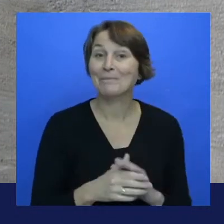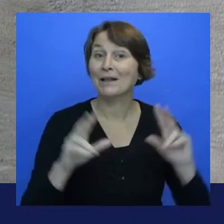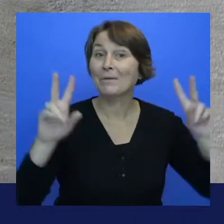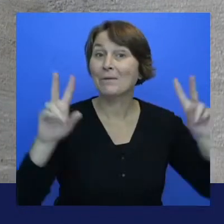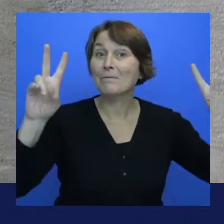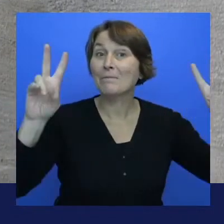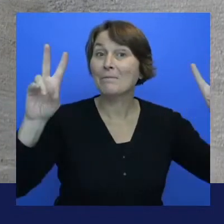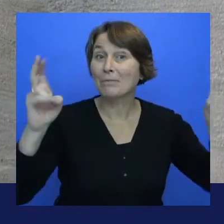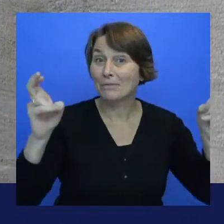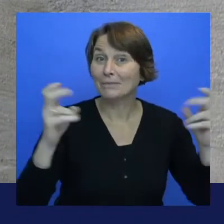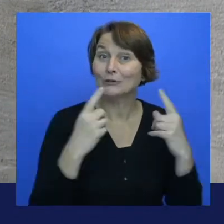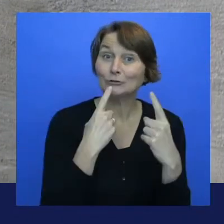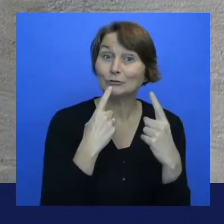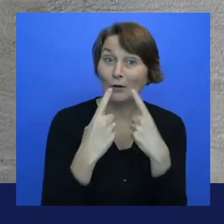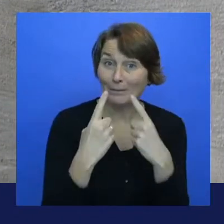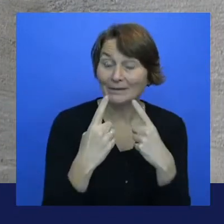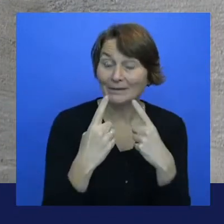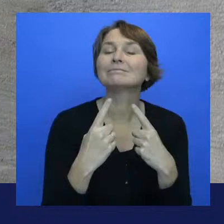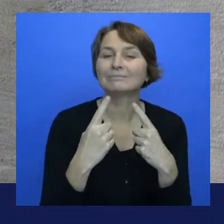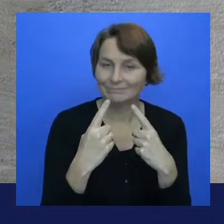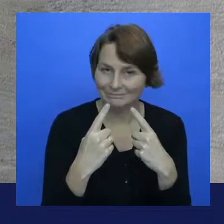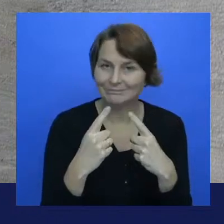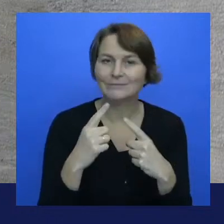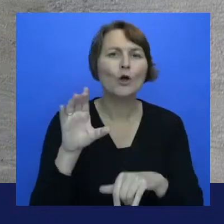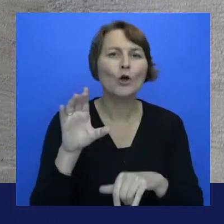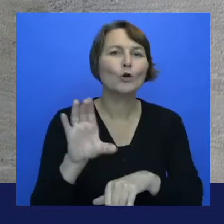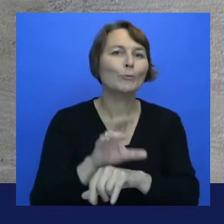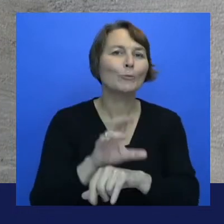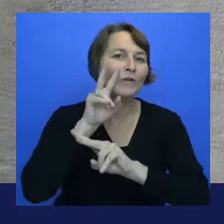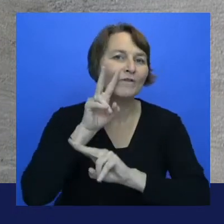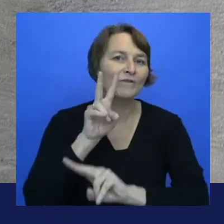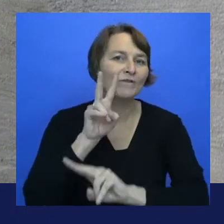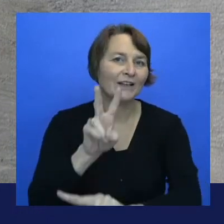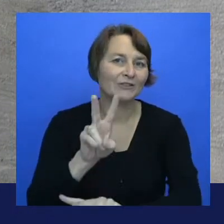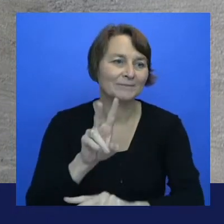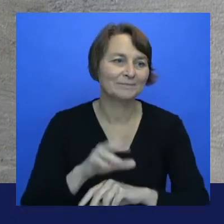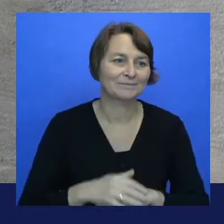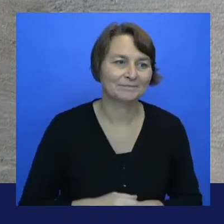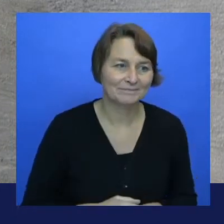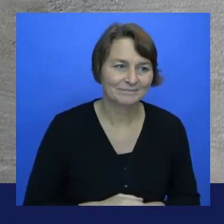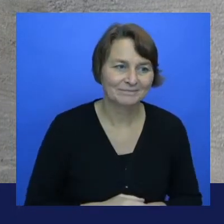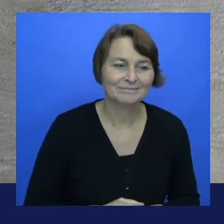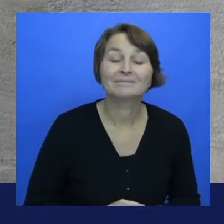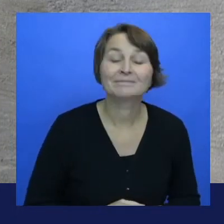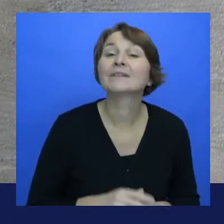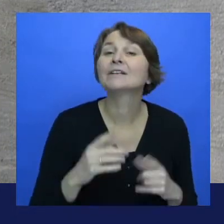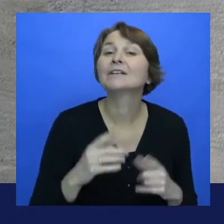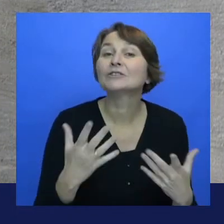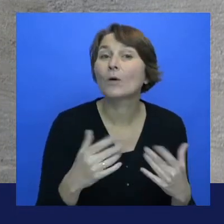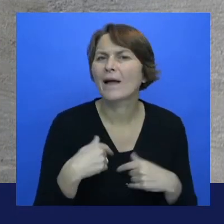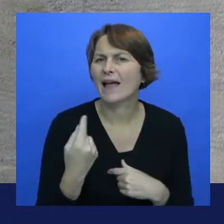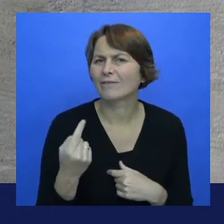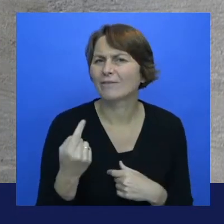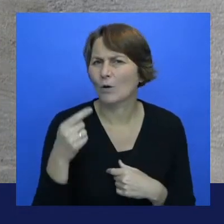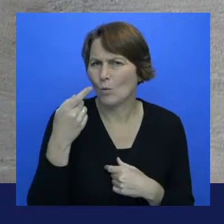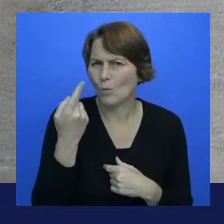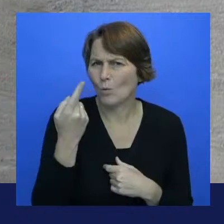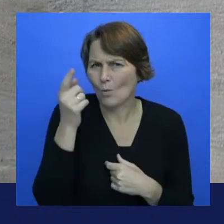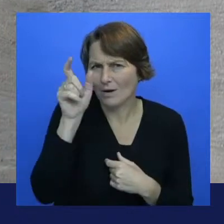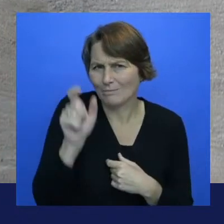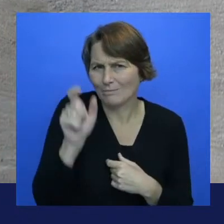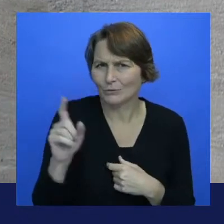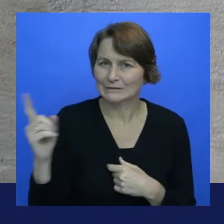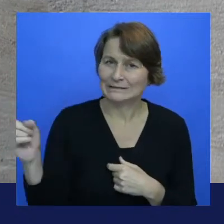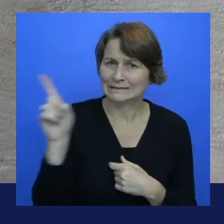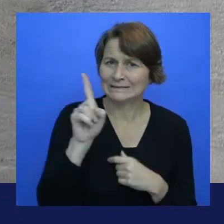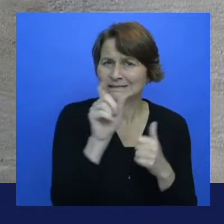vision. We've got awesome people joining us. So we've got someone from OpenCV, no less the CEO of